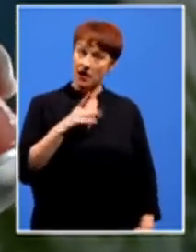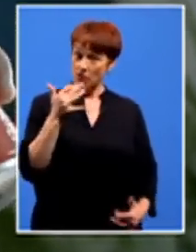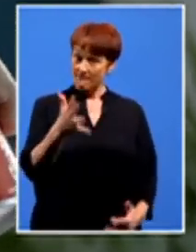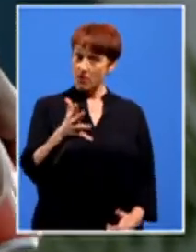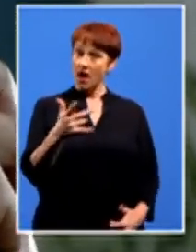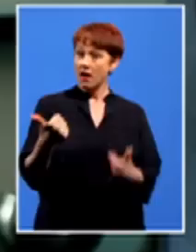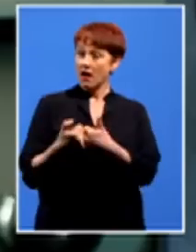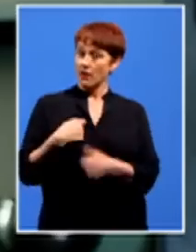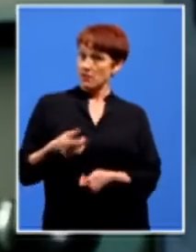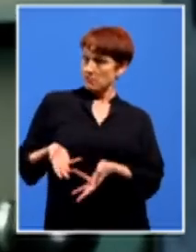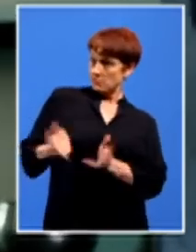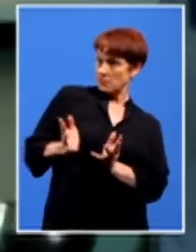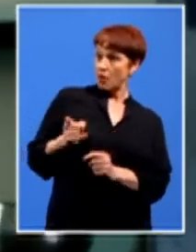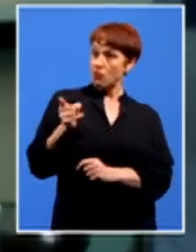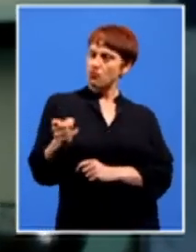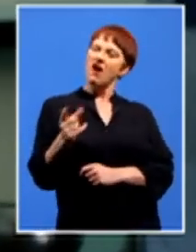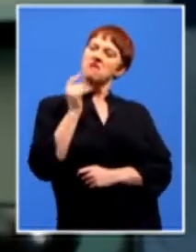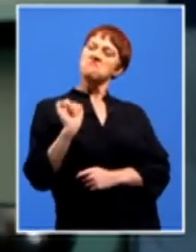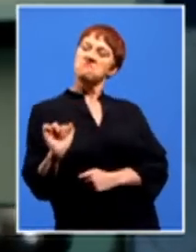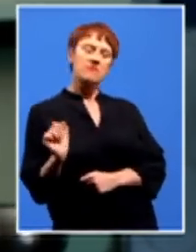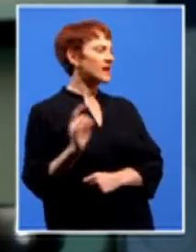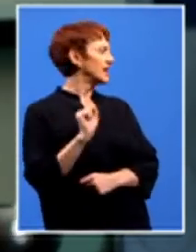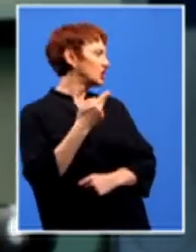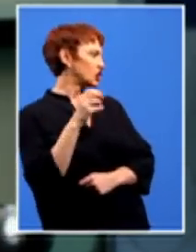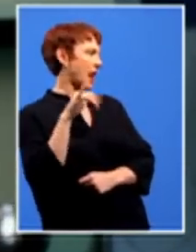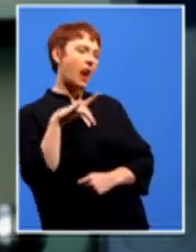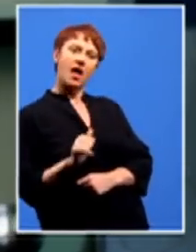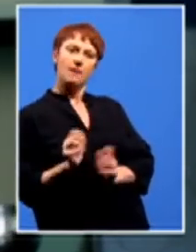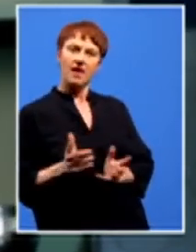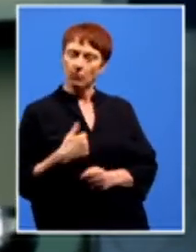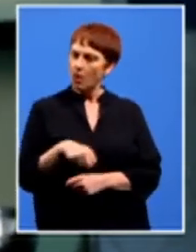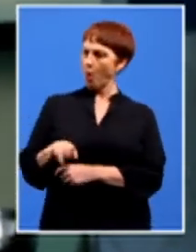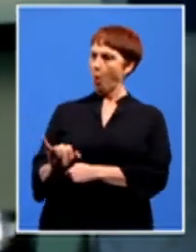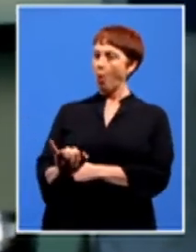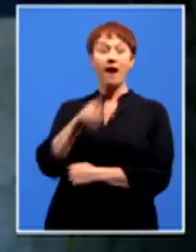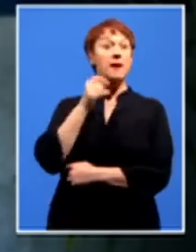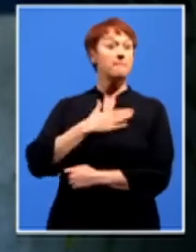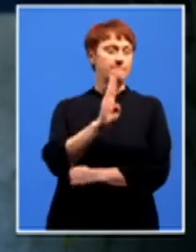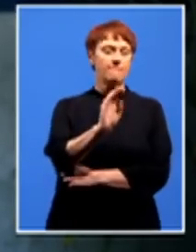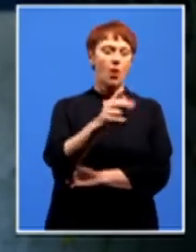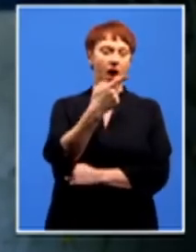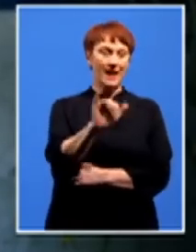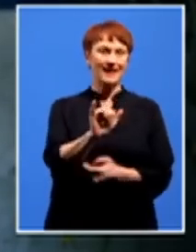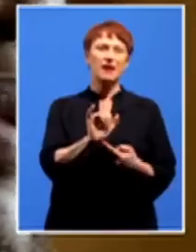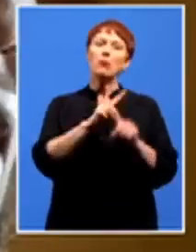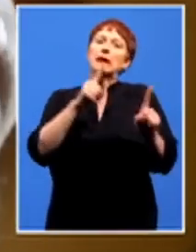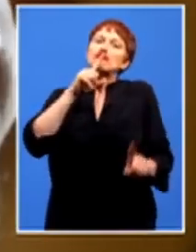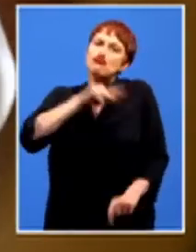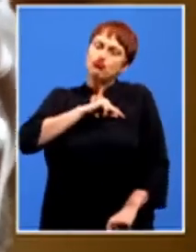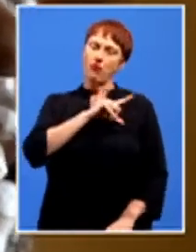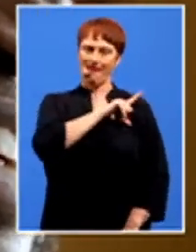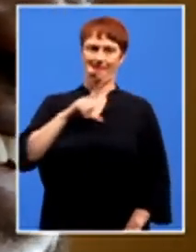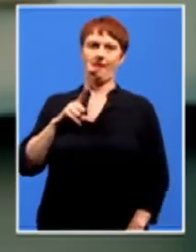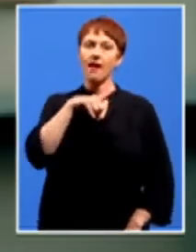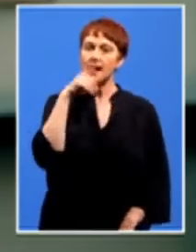pickup lines? I'd ask, what's your name? And she's like, Sheila. And I'm like, oh, my name is Bongani. But It's longer. We'll